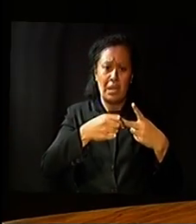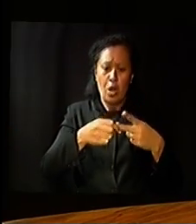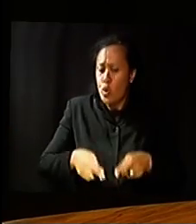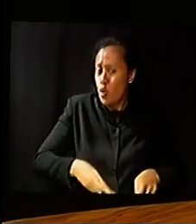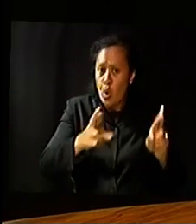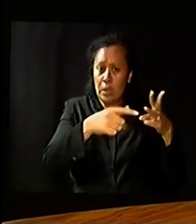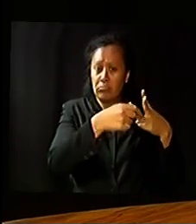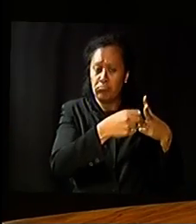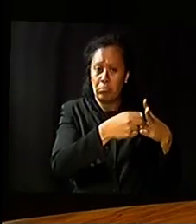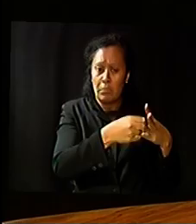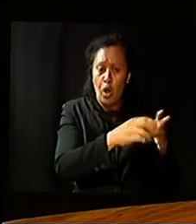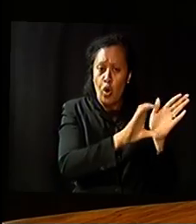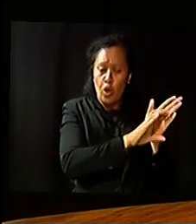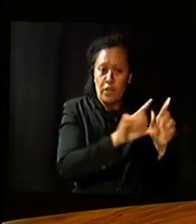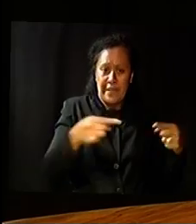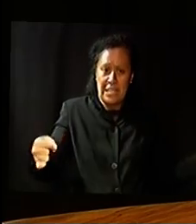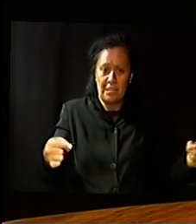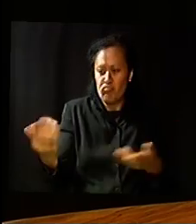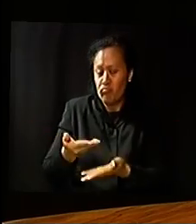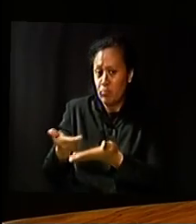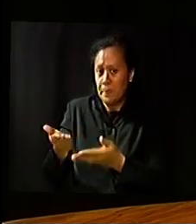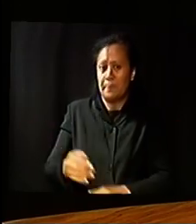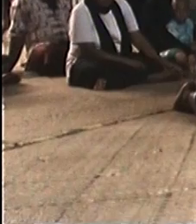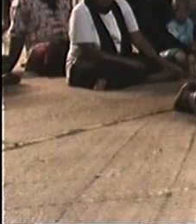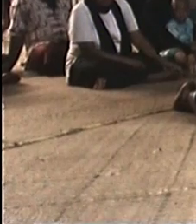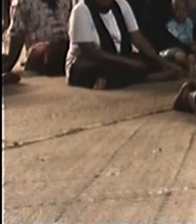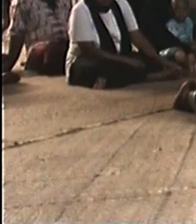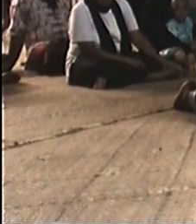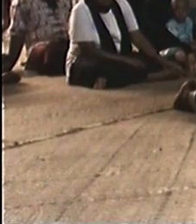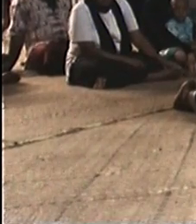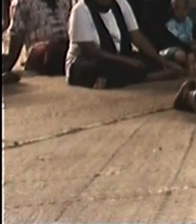reach, infrastructure and the prices of goods were discussed.